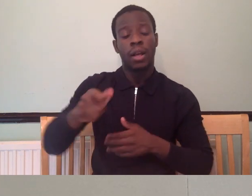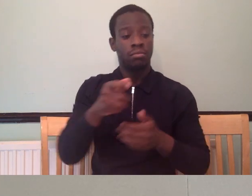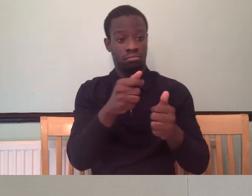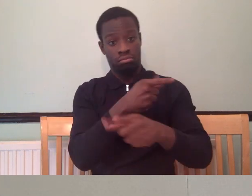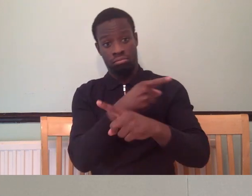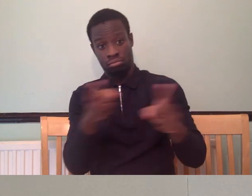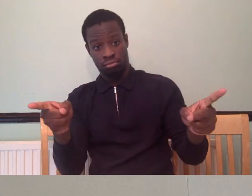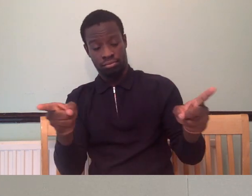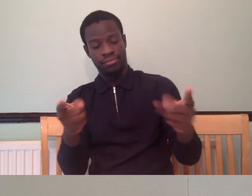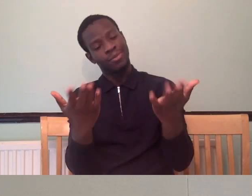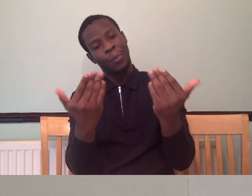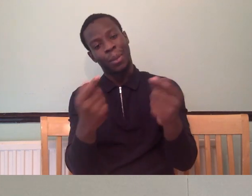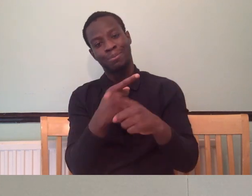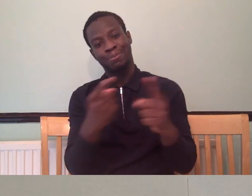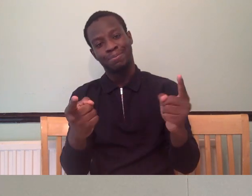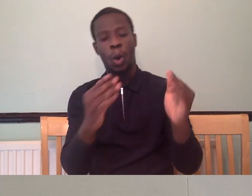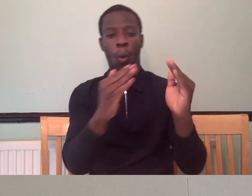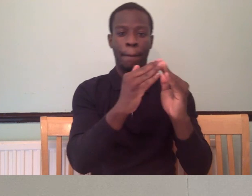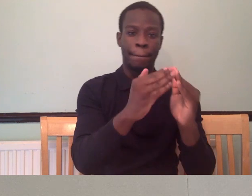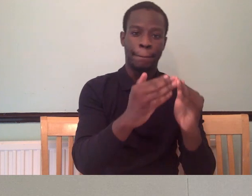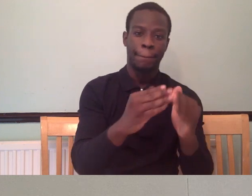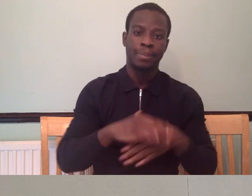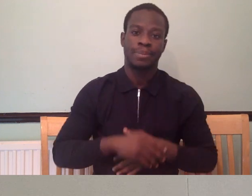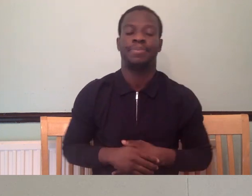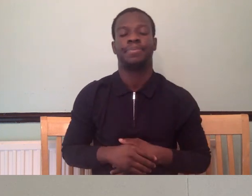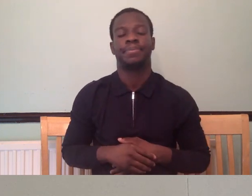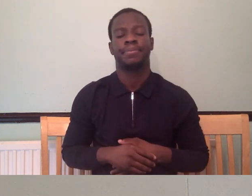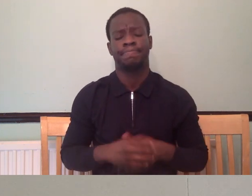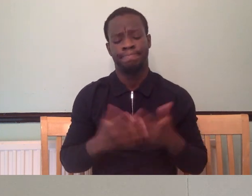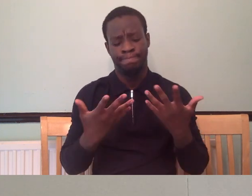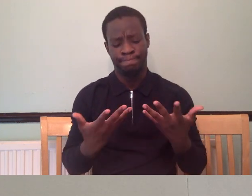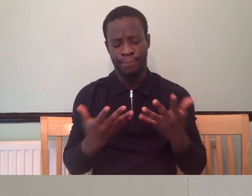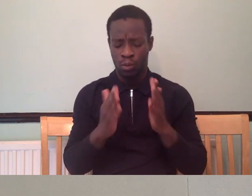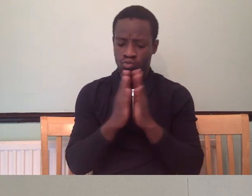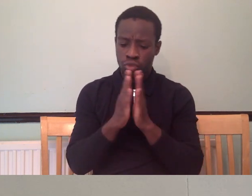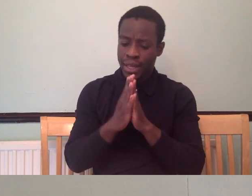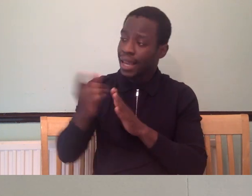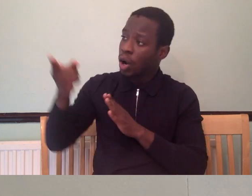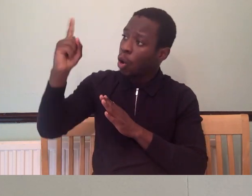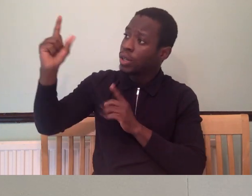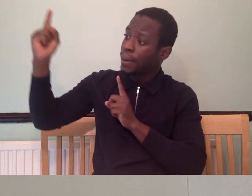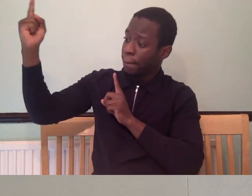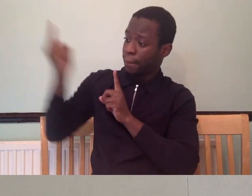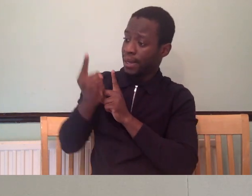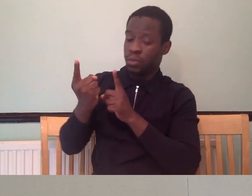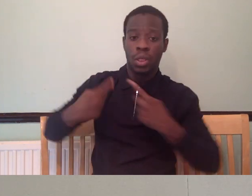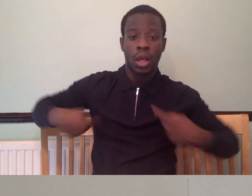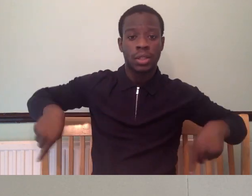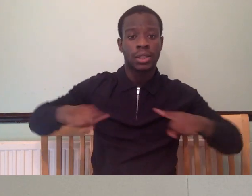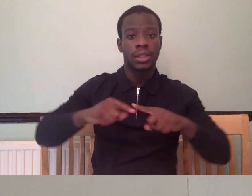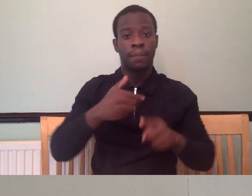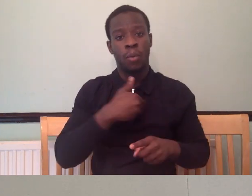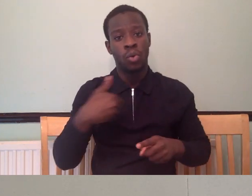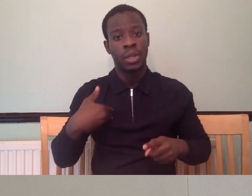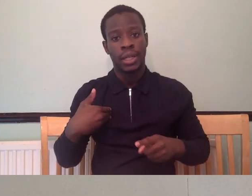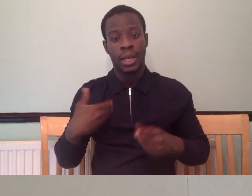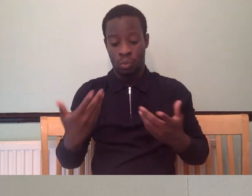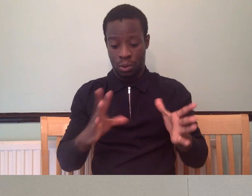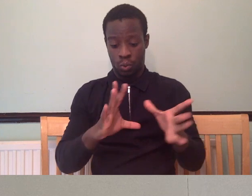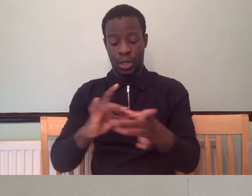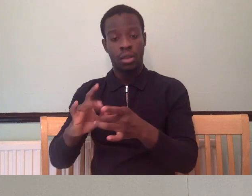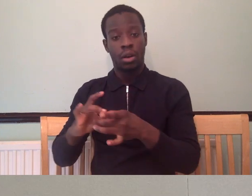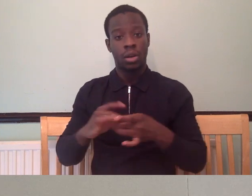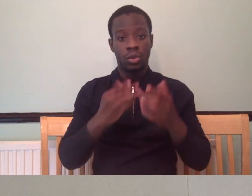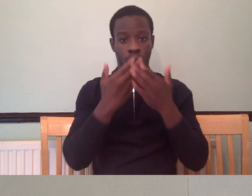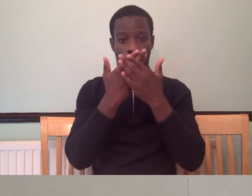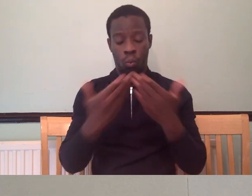folks in your homes. Let's pray that God really meets with us this morning as we gather to worship him. Why don't